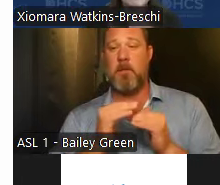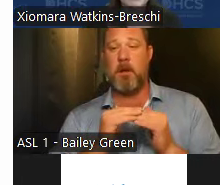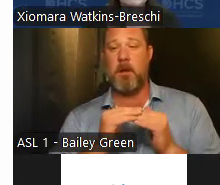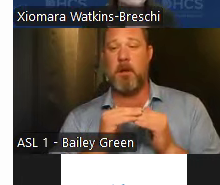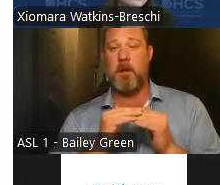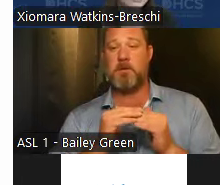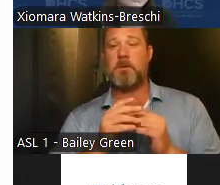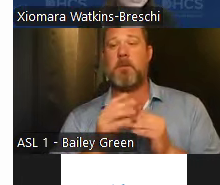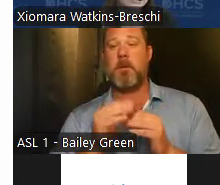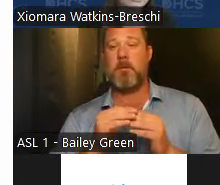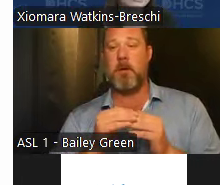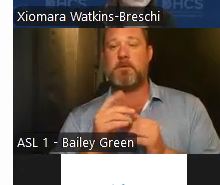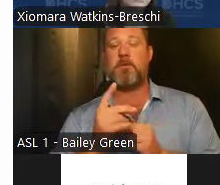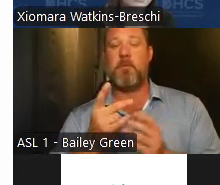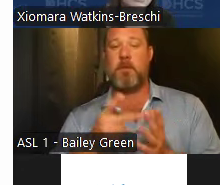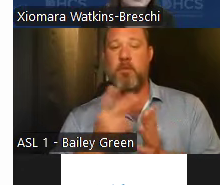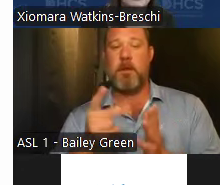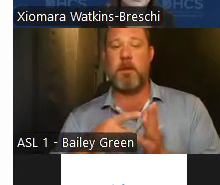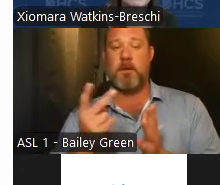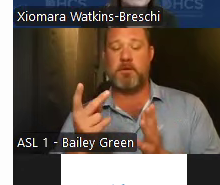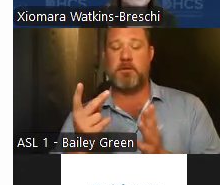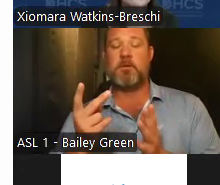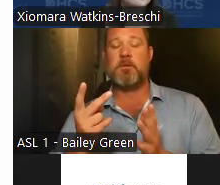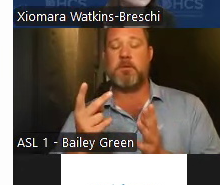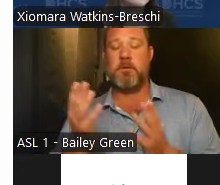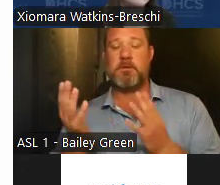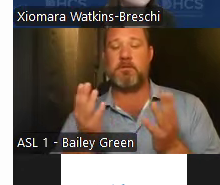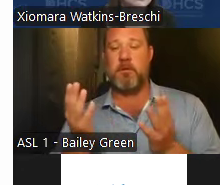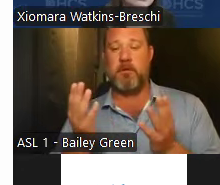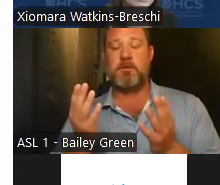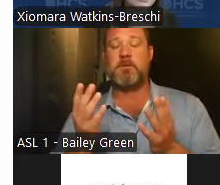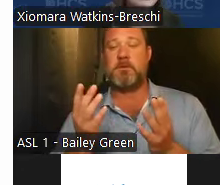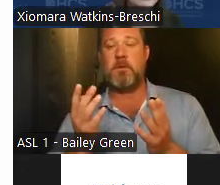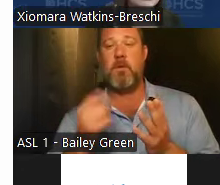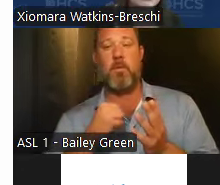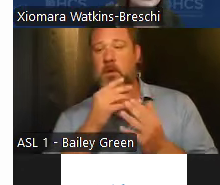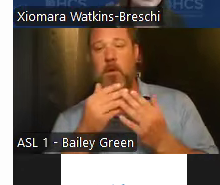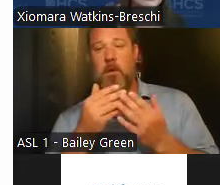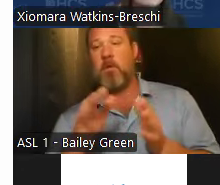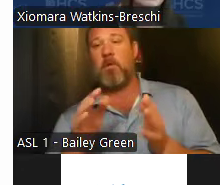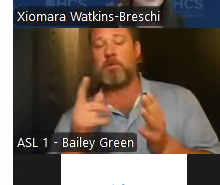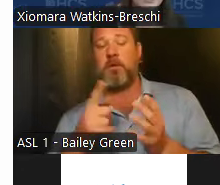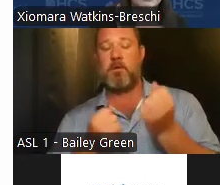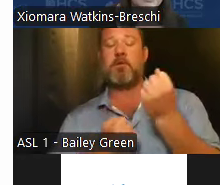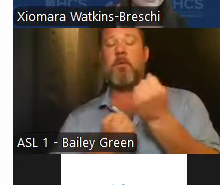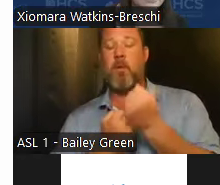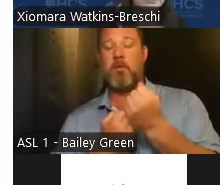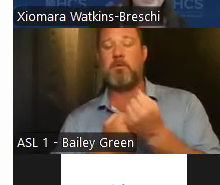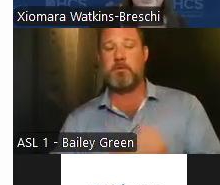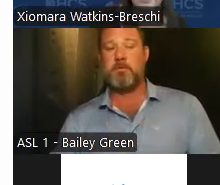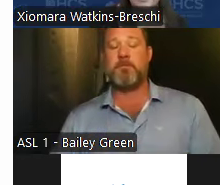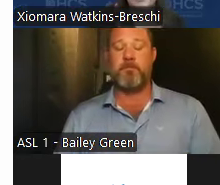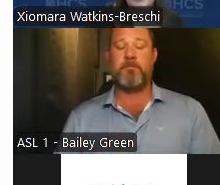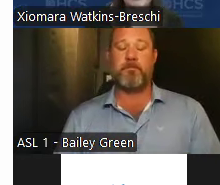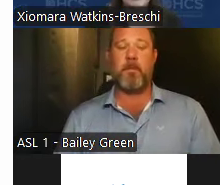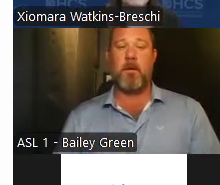also minimizes duplication of existing managed care services, but that we don't lose any of the existing supports that people are currently